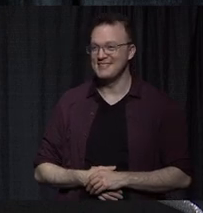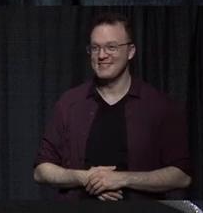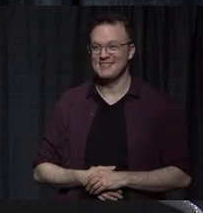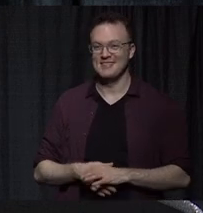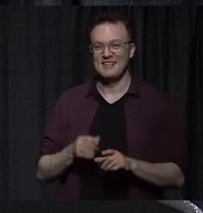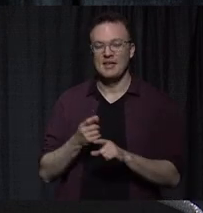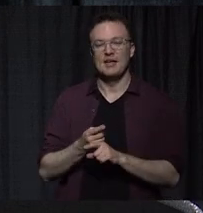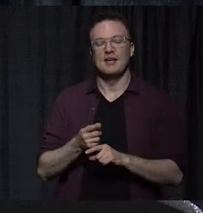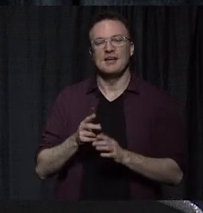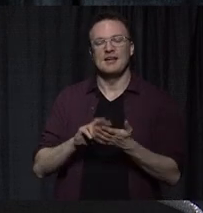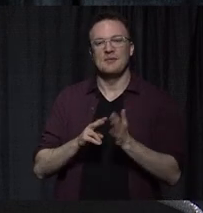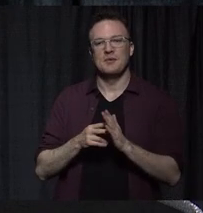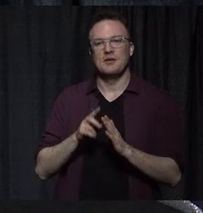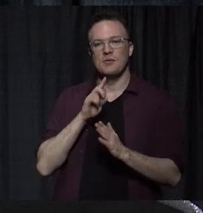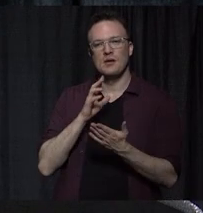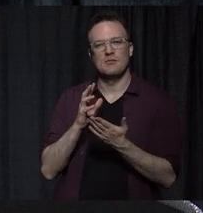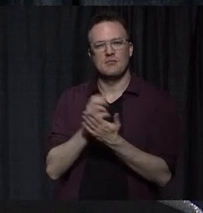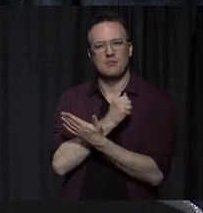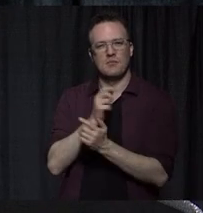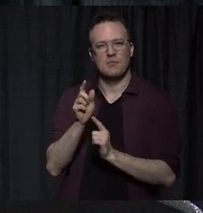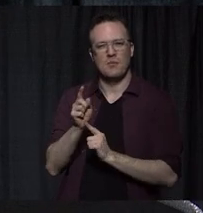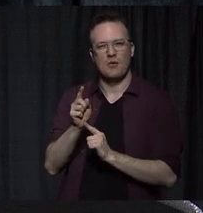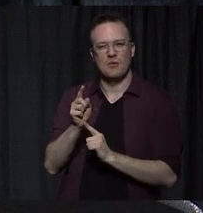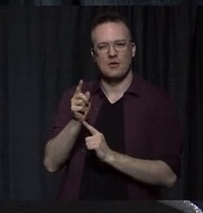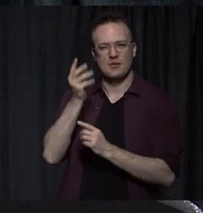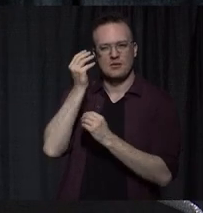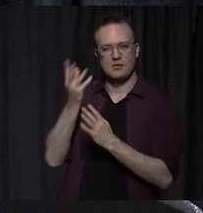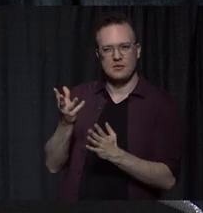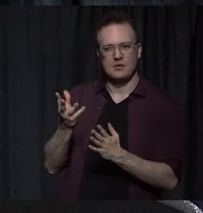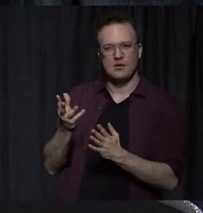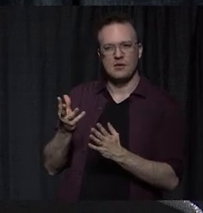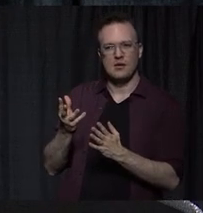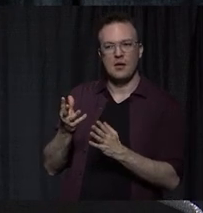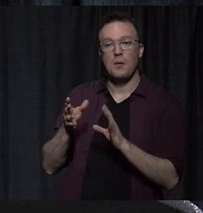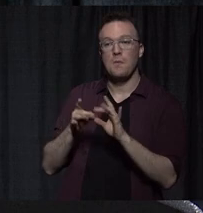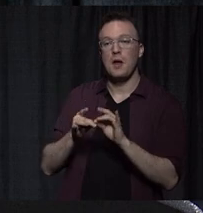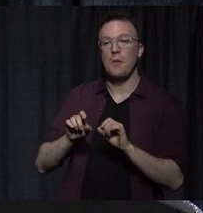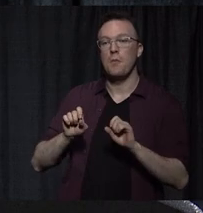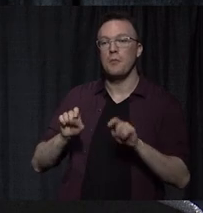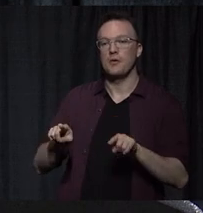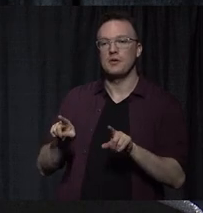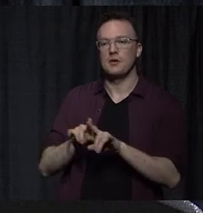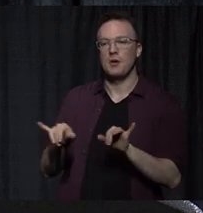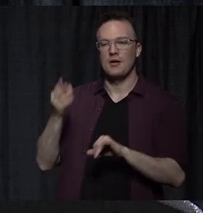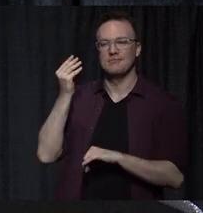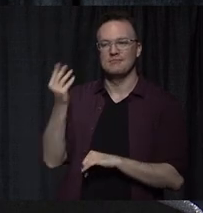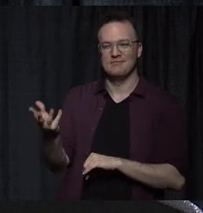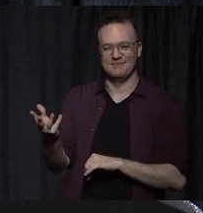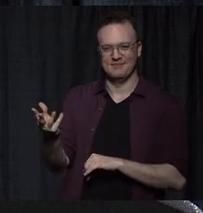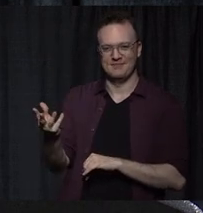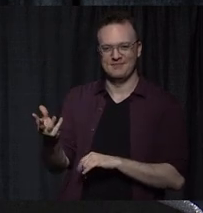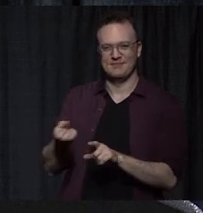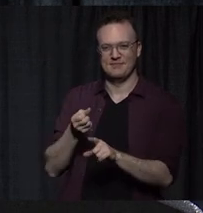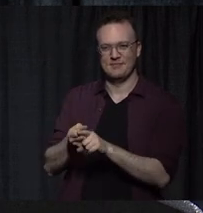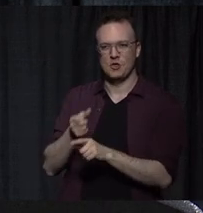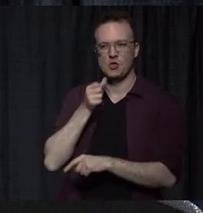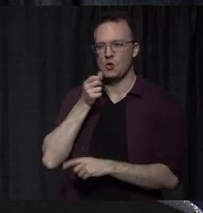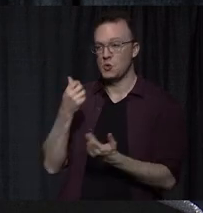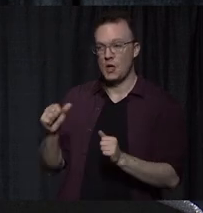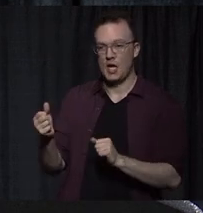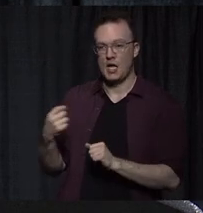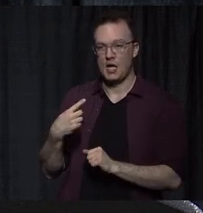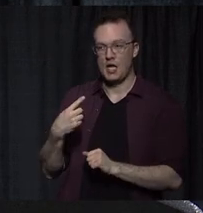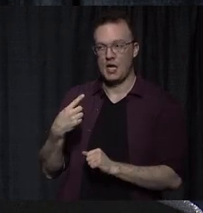You know, so really utilizing it to kind of send a few messages at the same time to say, don't try that with